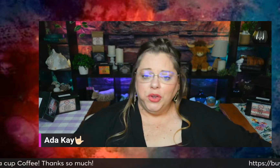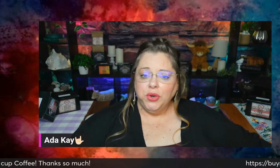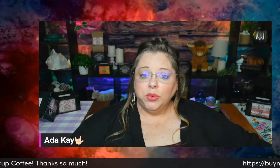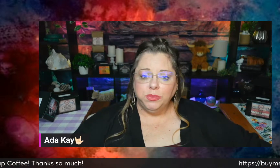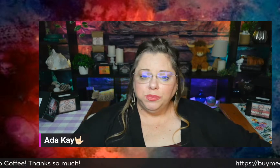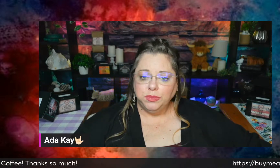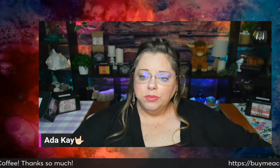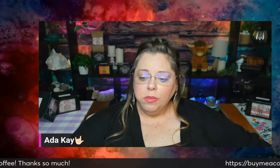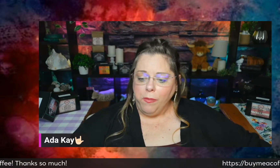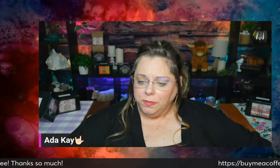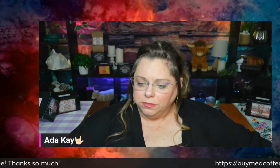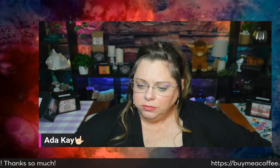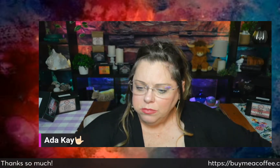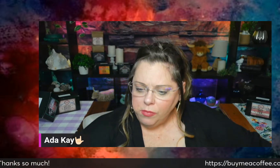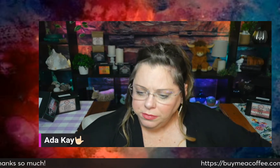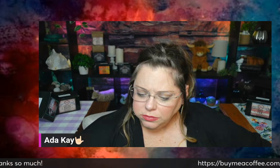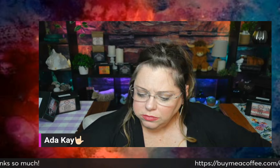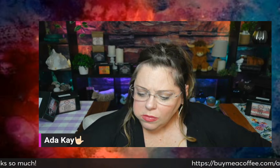You know what,